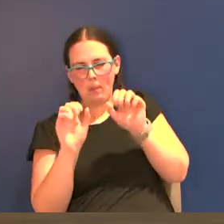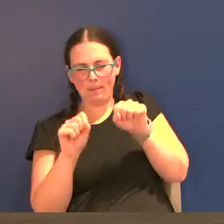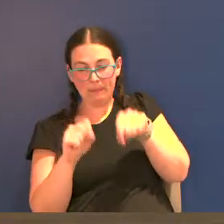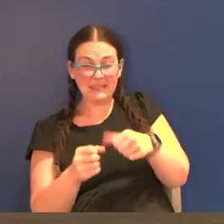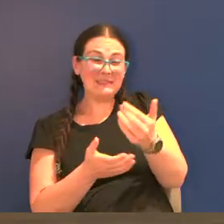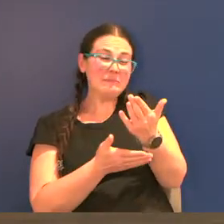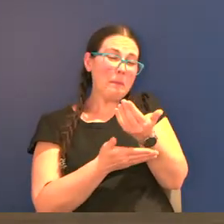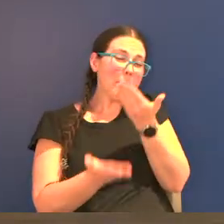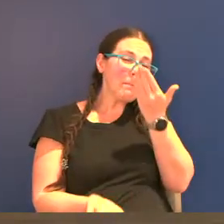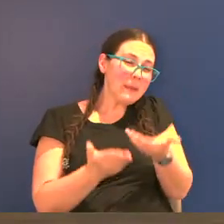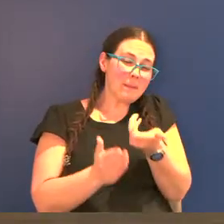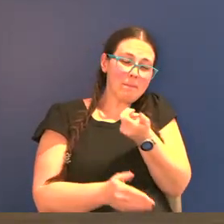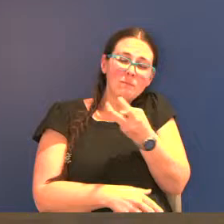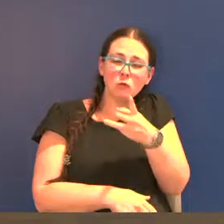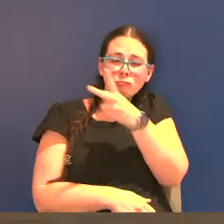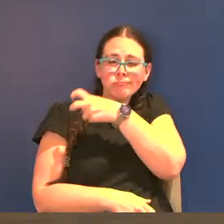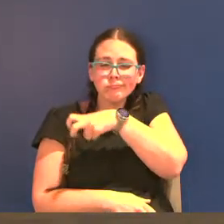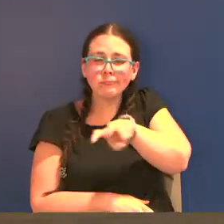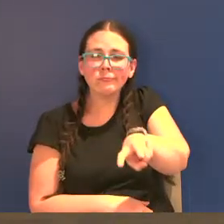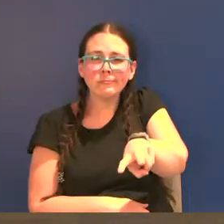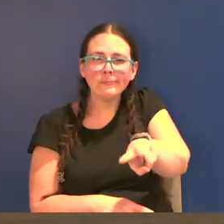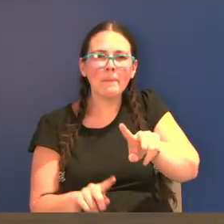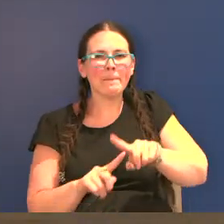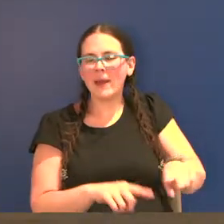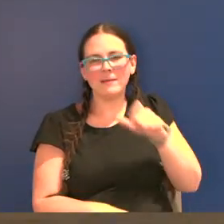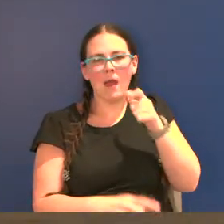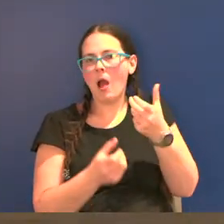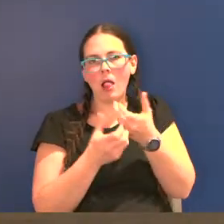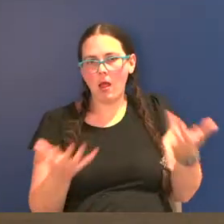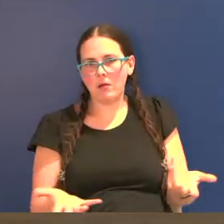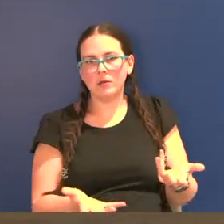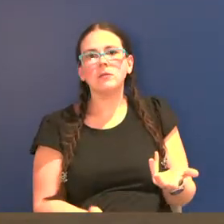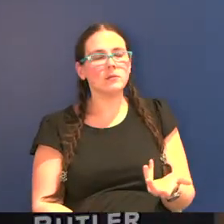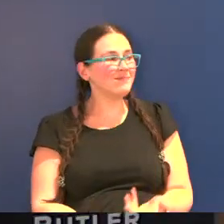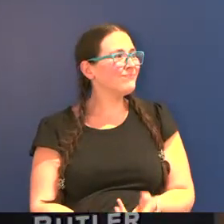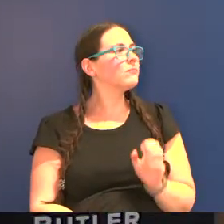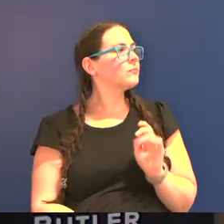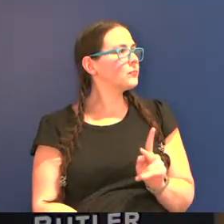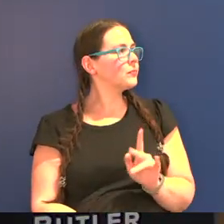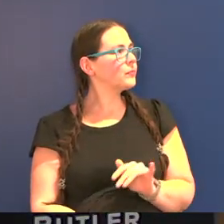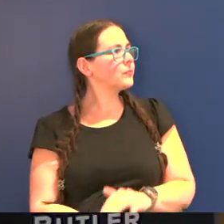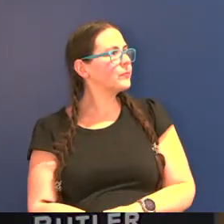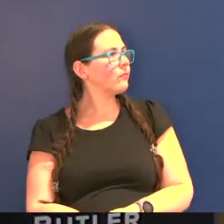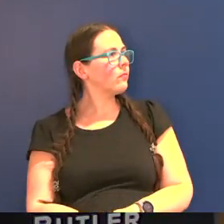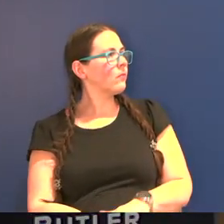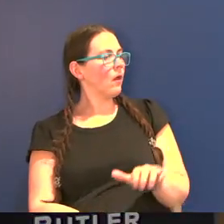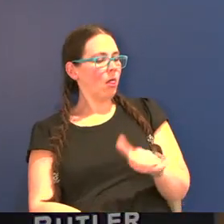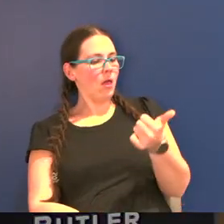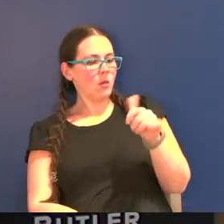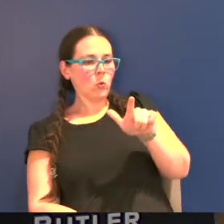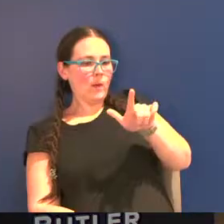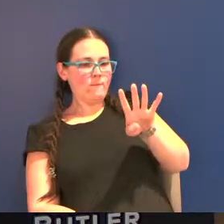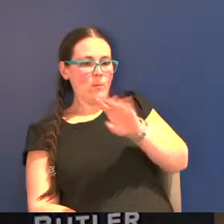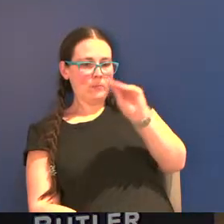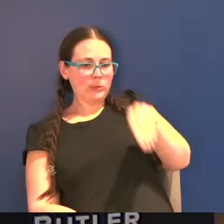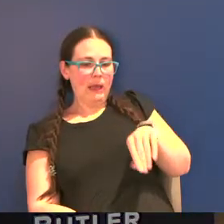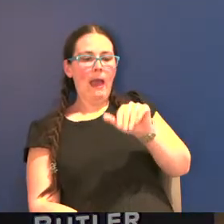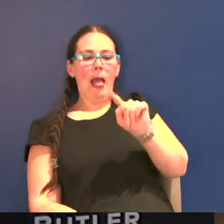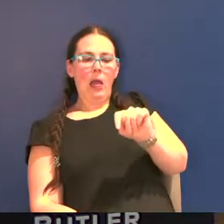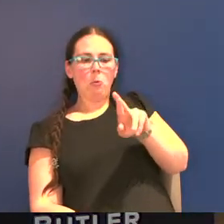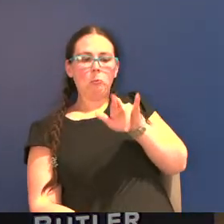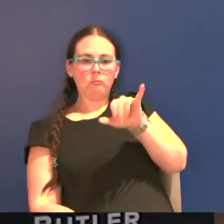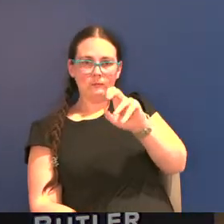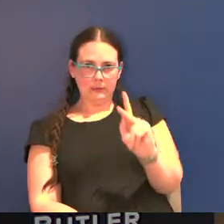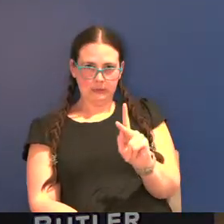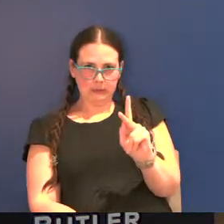transfer in, but I wouldn't say that would be a large number. Okay. The other 24% at risk, and